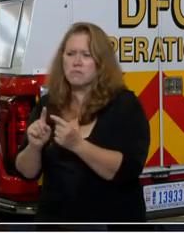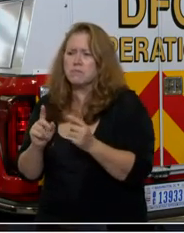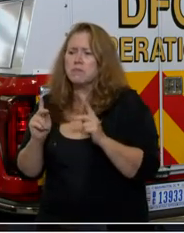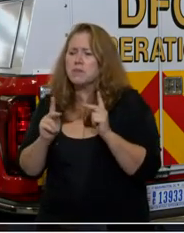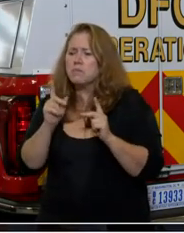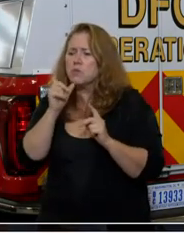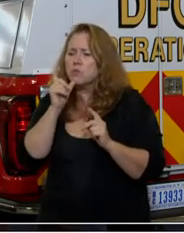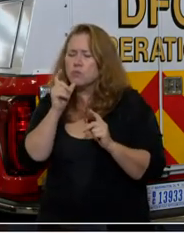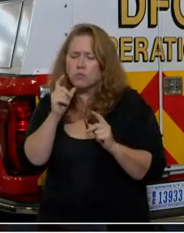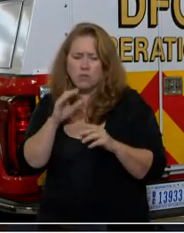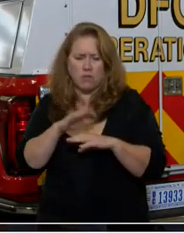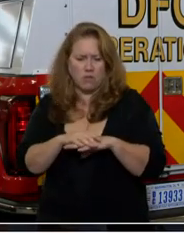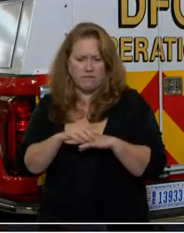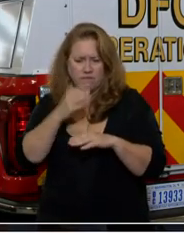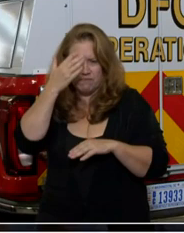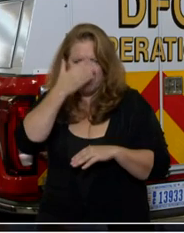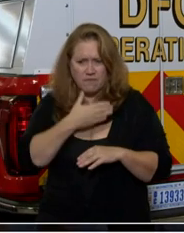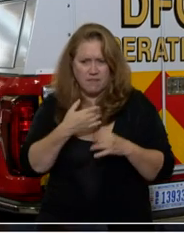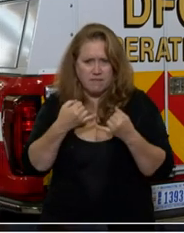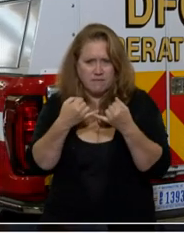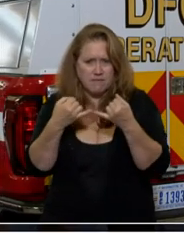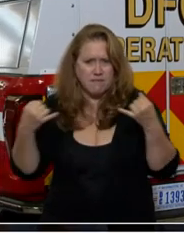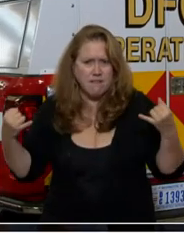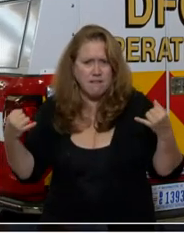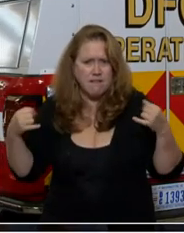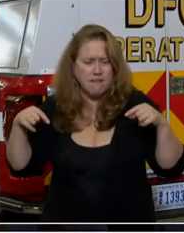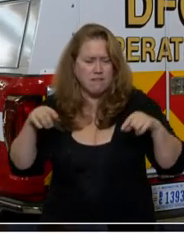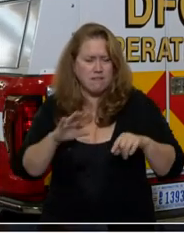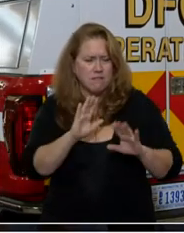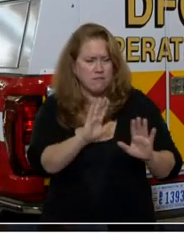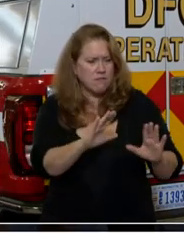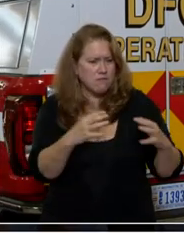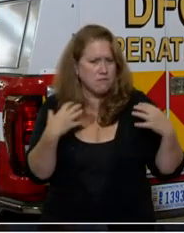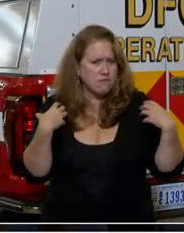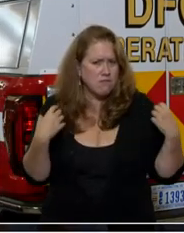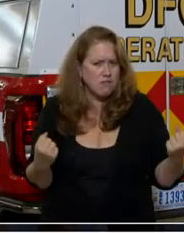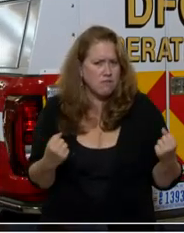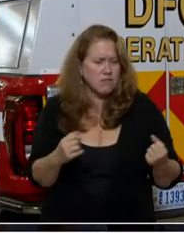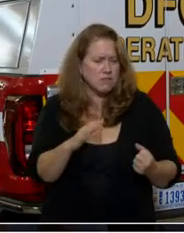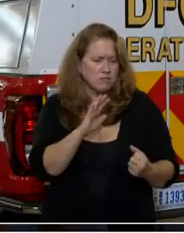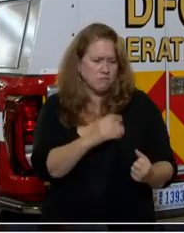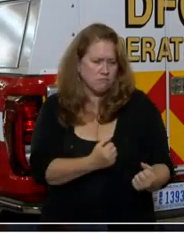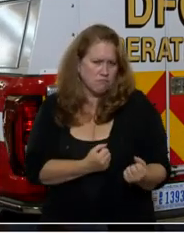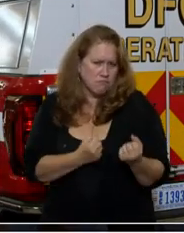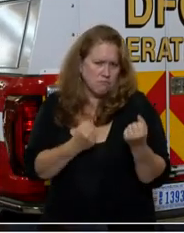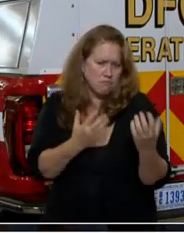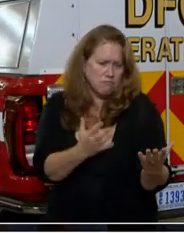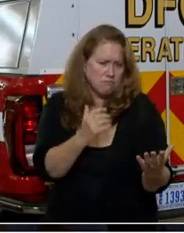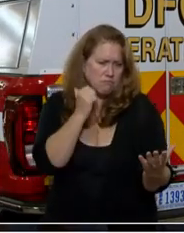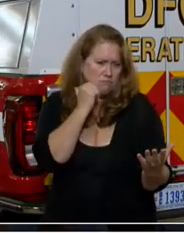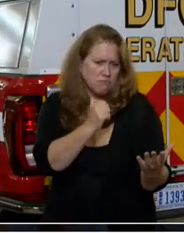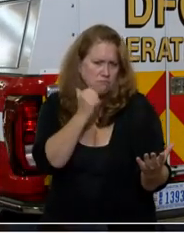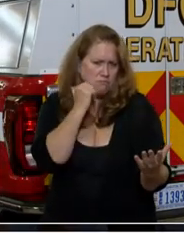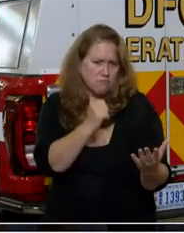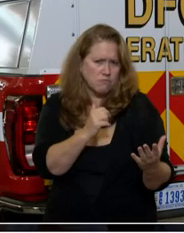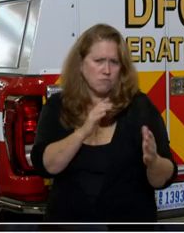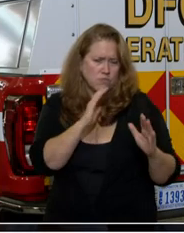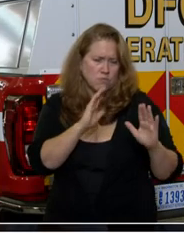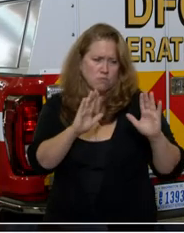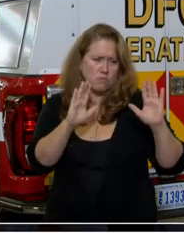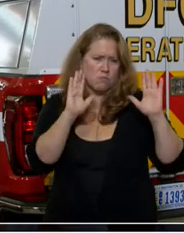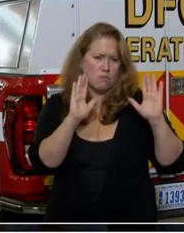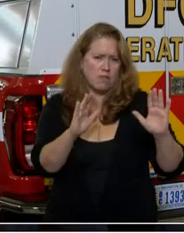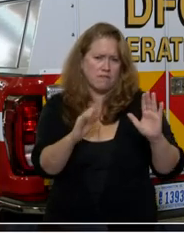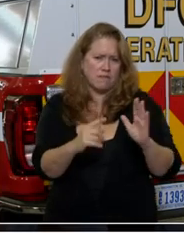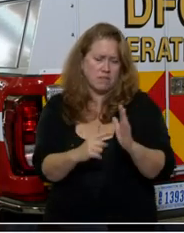and courage you all provide to all of us, leading the example. Thank you so much. We will continue to honor